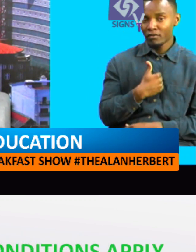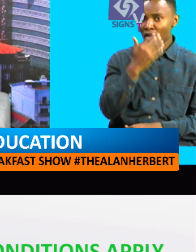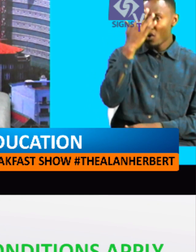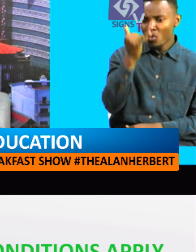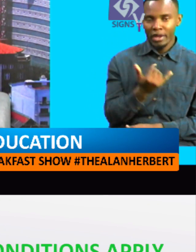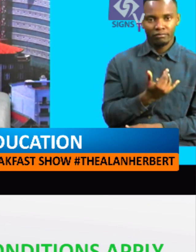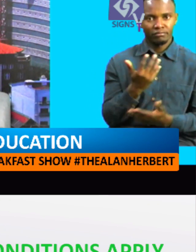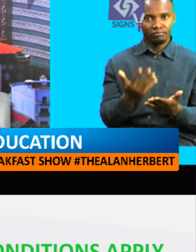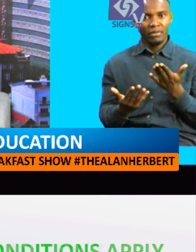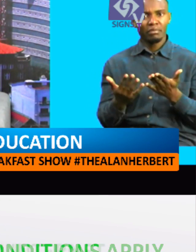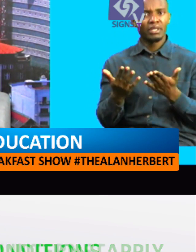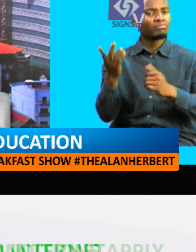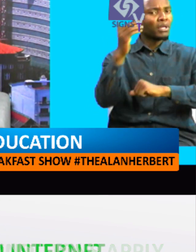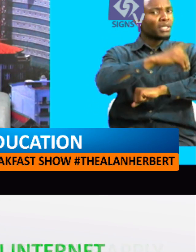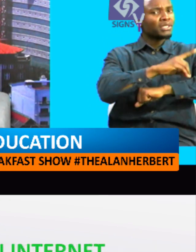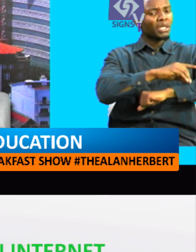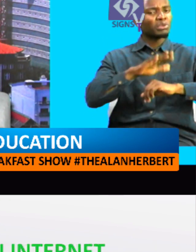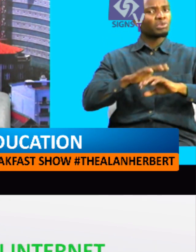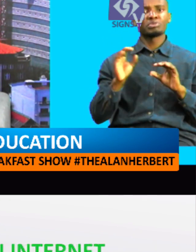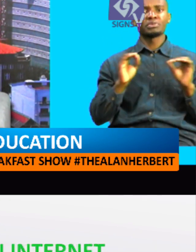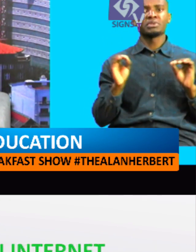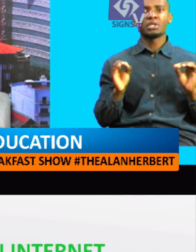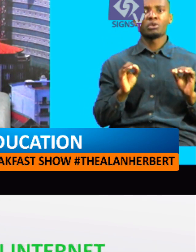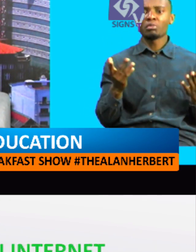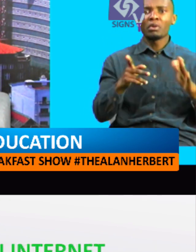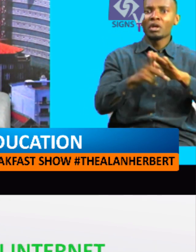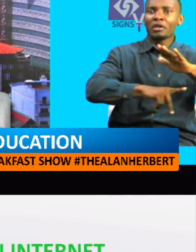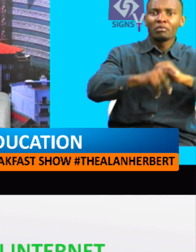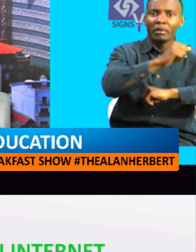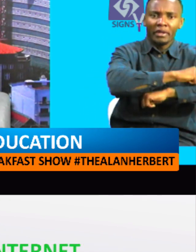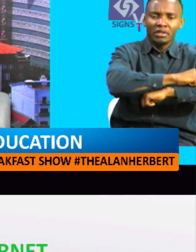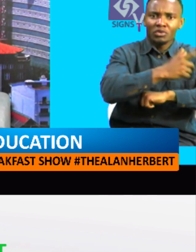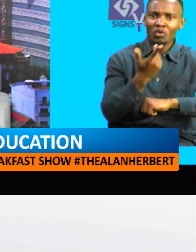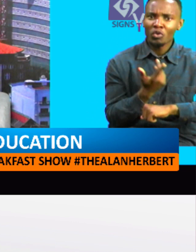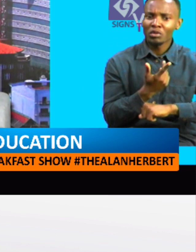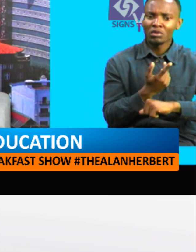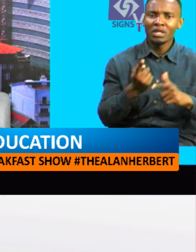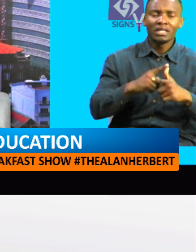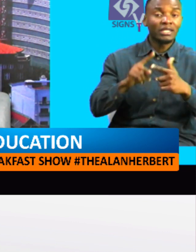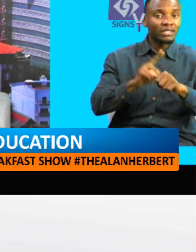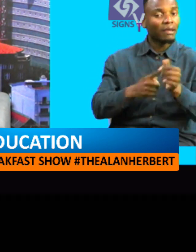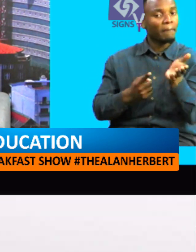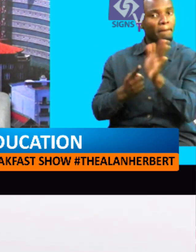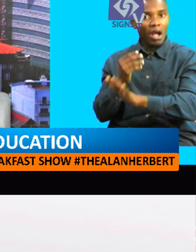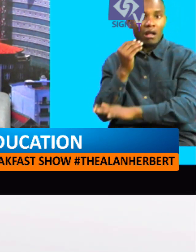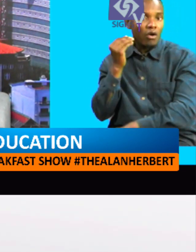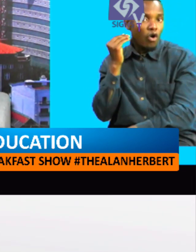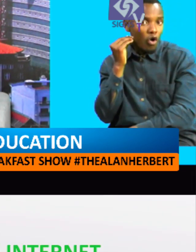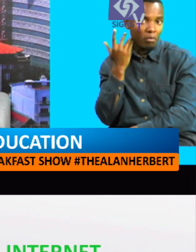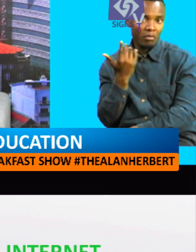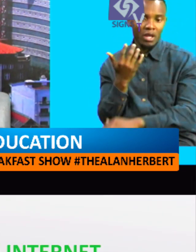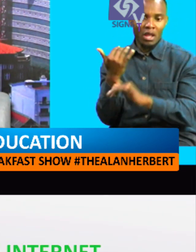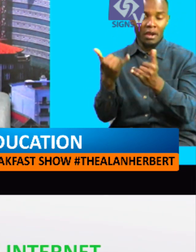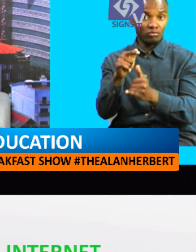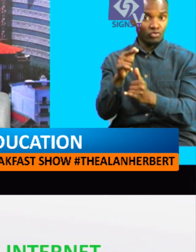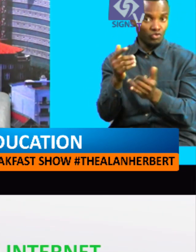rough day in primary school. When you go back now home, you now